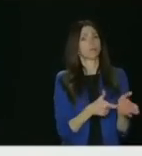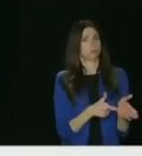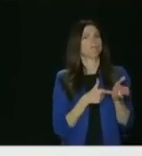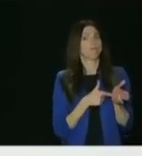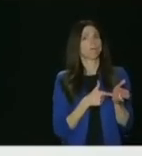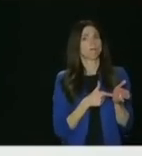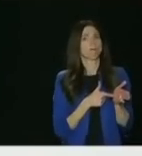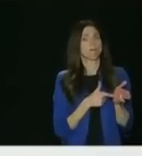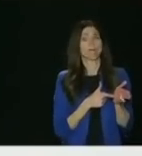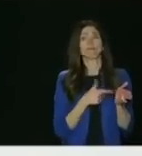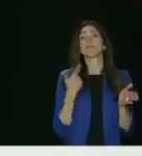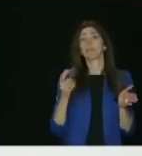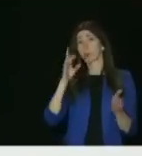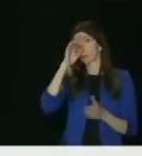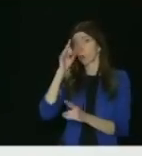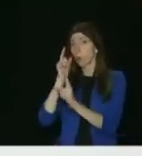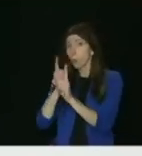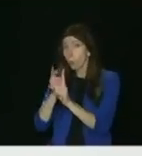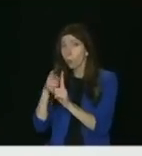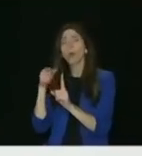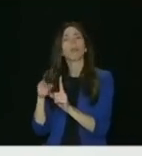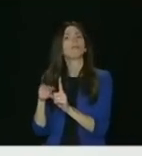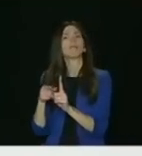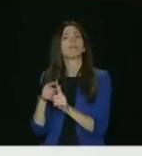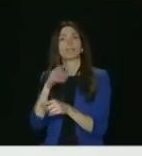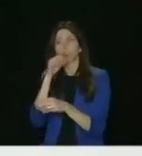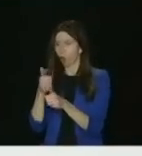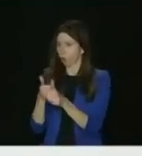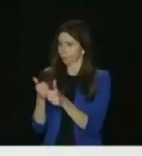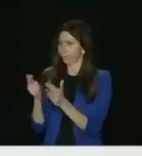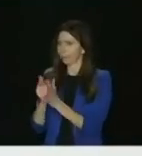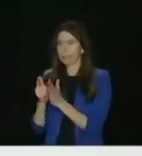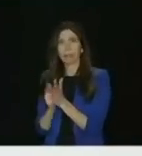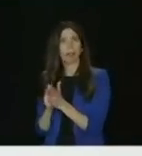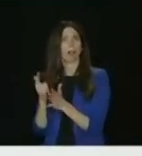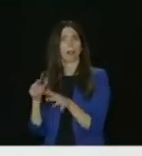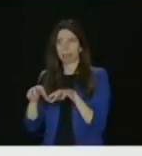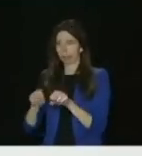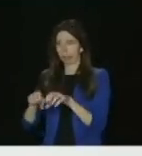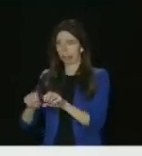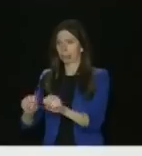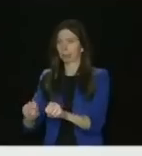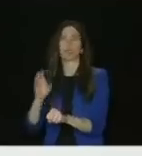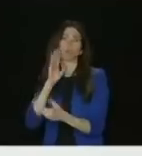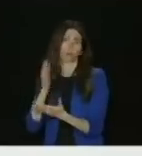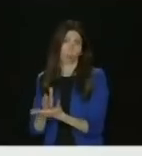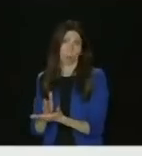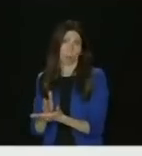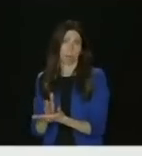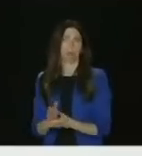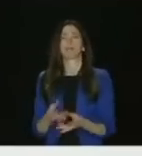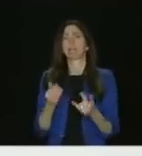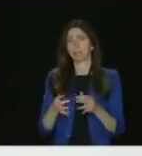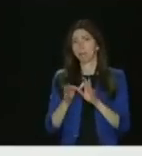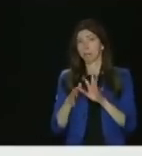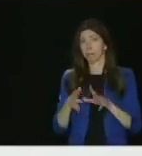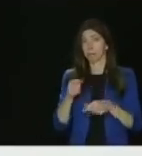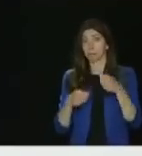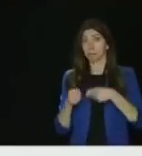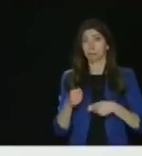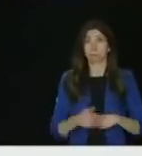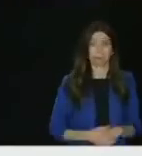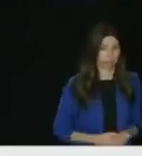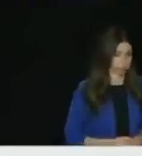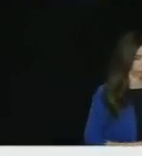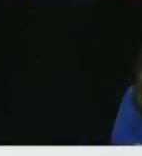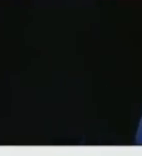dealing with the illegal blockades and bringing them to a peaceful and expeditious resolution. As my follow-up, Mr. Trudeau, Mr. Mendicino just